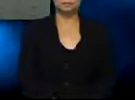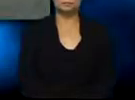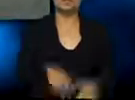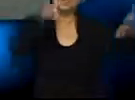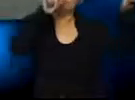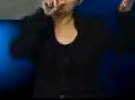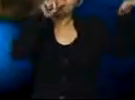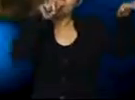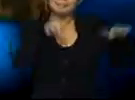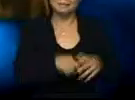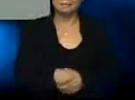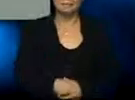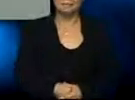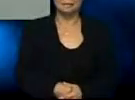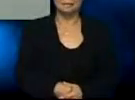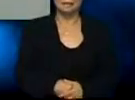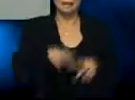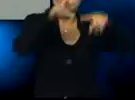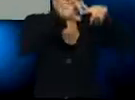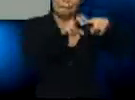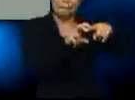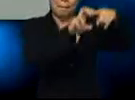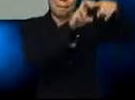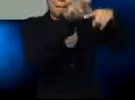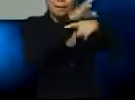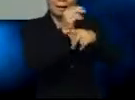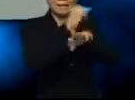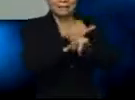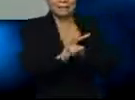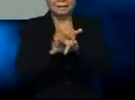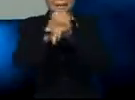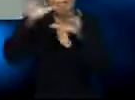Birds, bats, and insects fly.